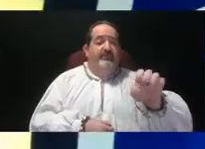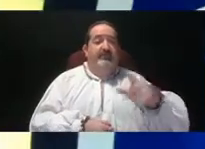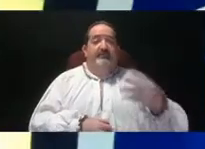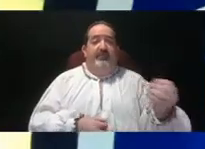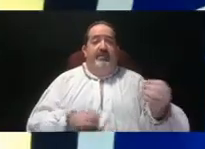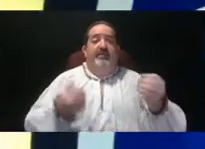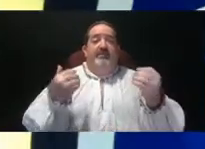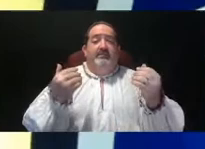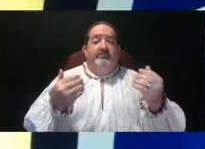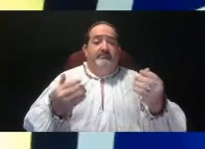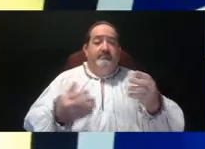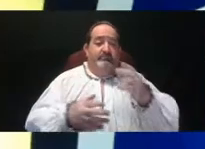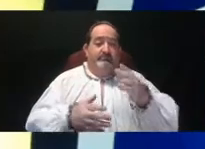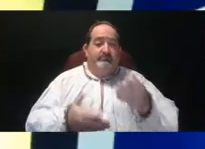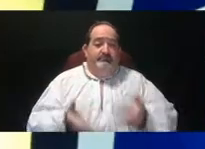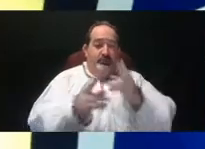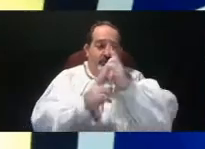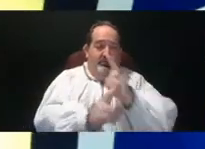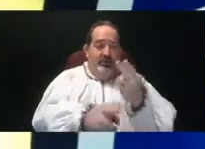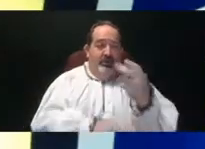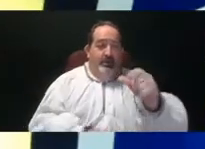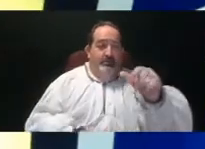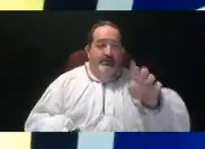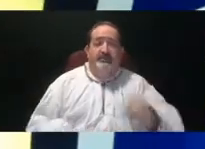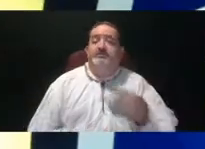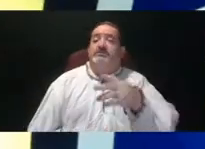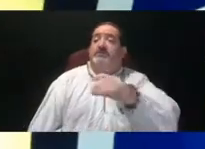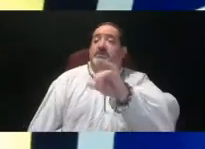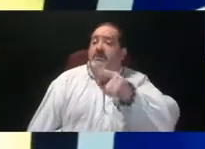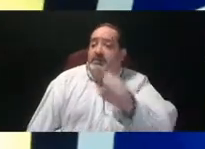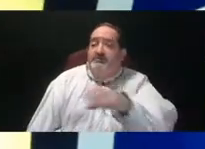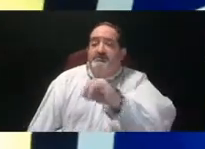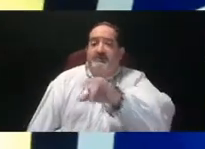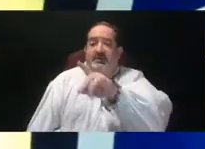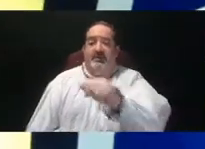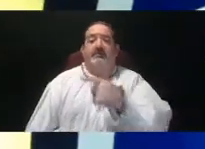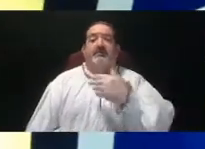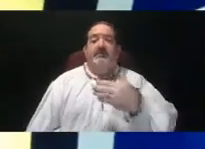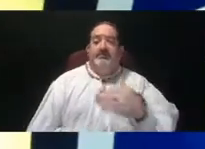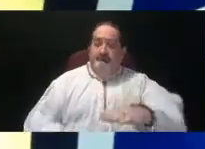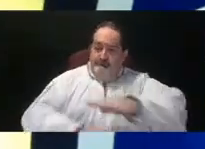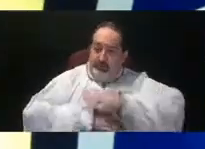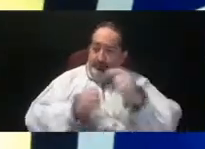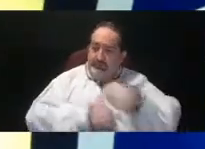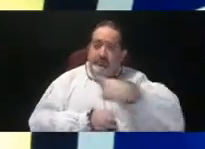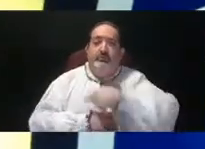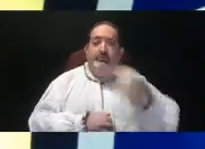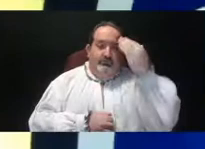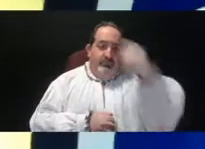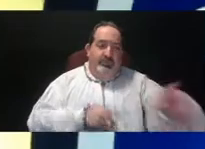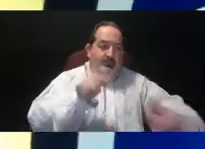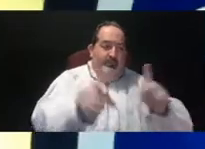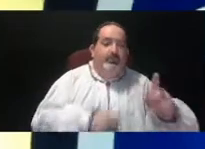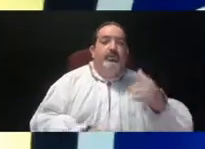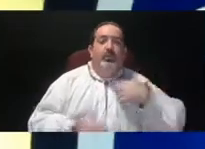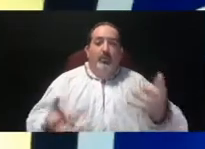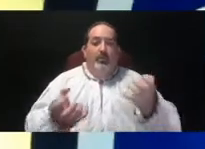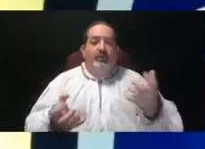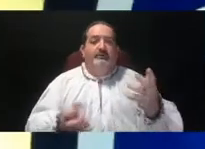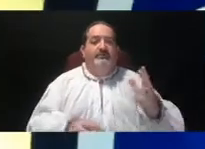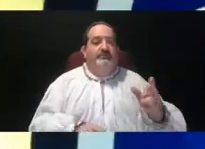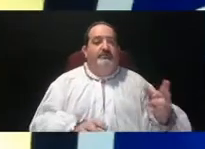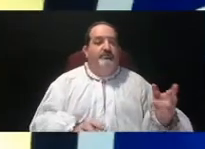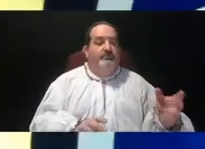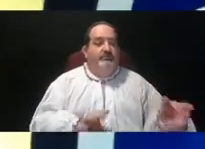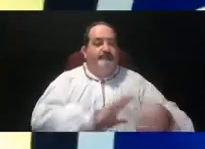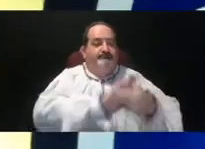Jens and Ida, well pleased with you and ever concerned with the welfare and wishes of our subjects, we are minded to invest you as Baron